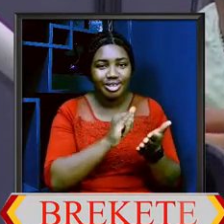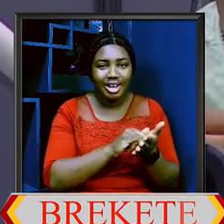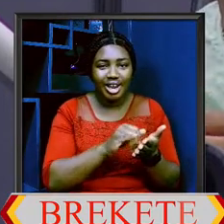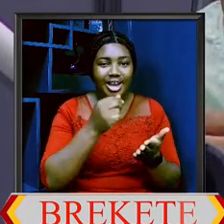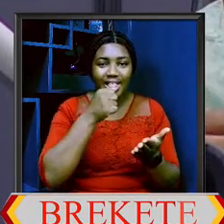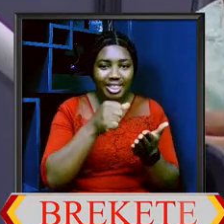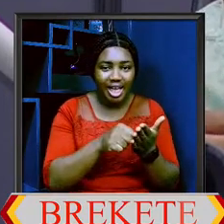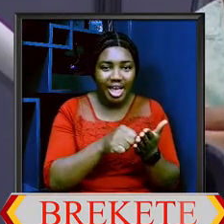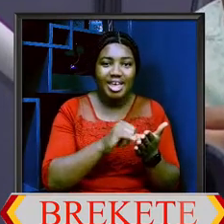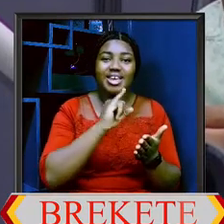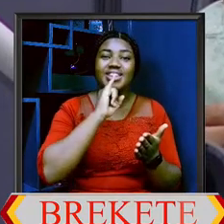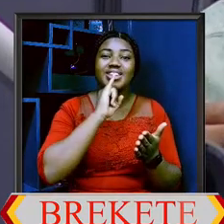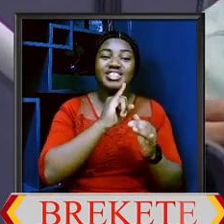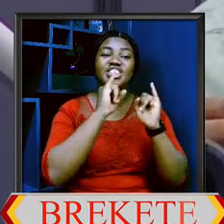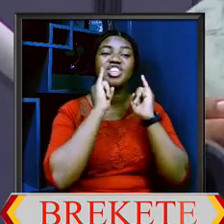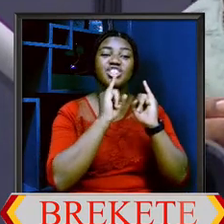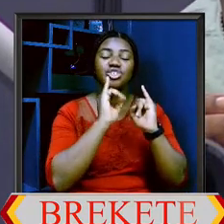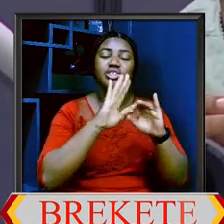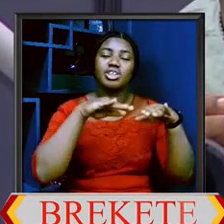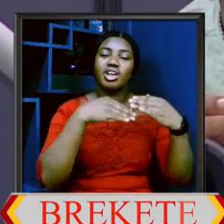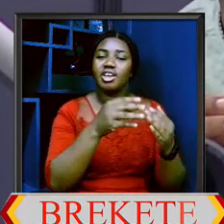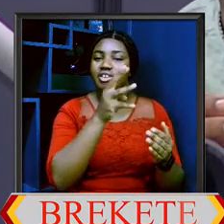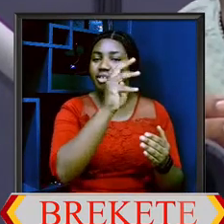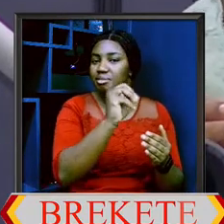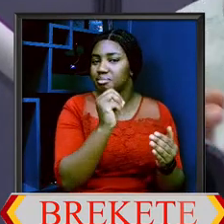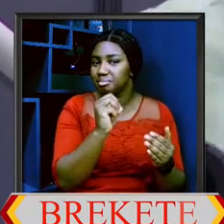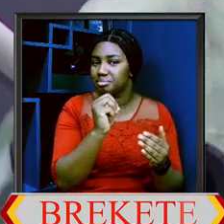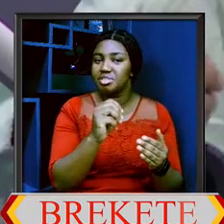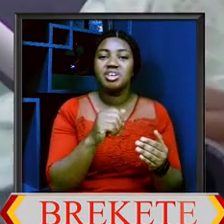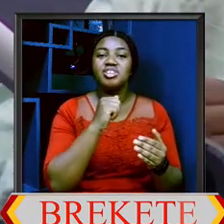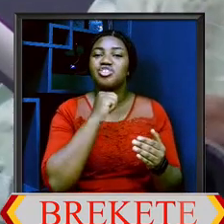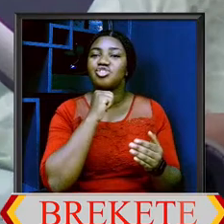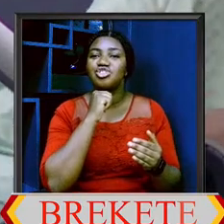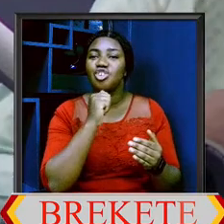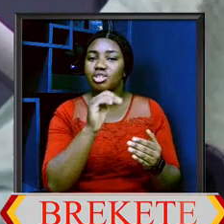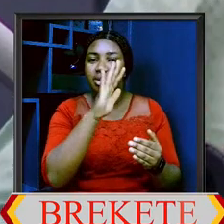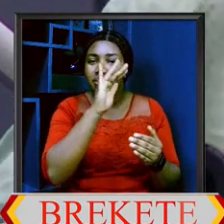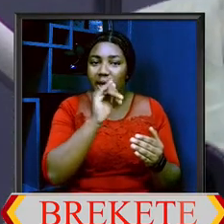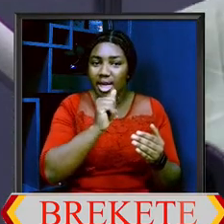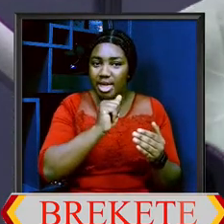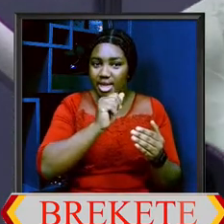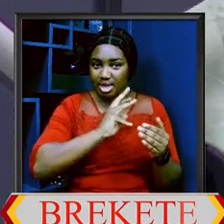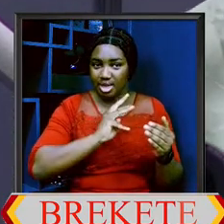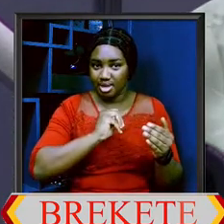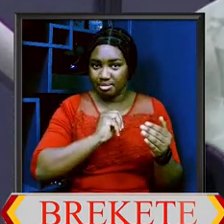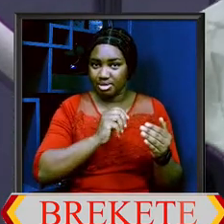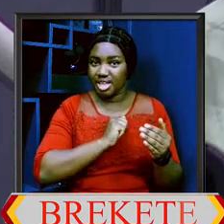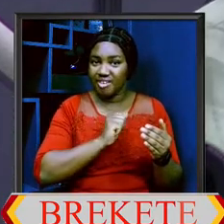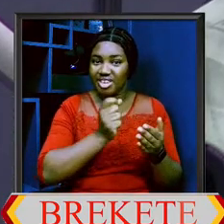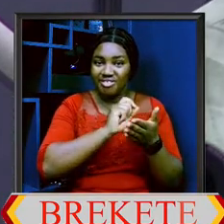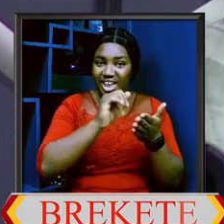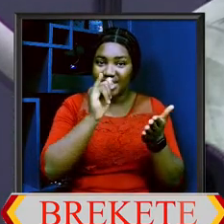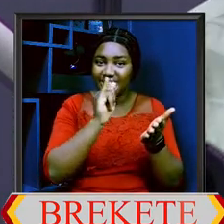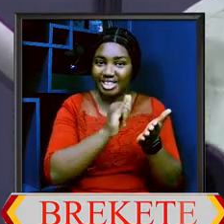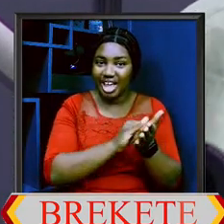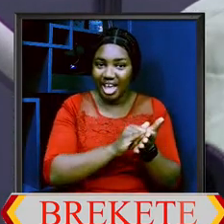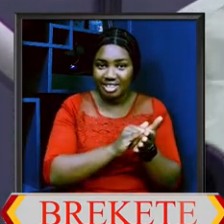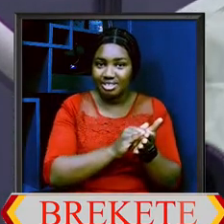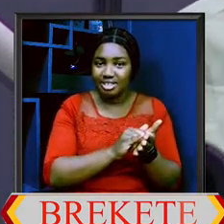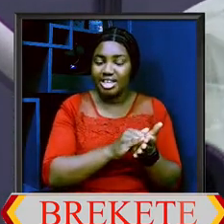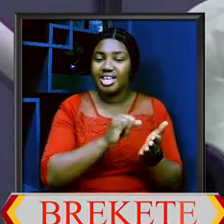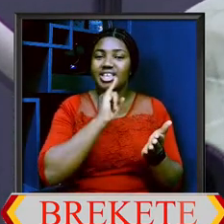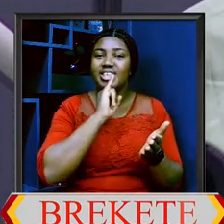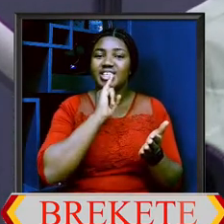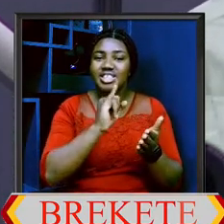letter now instruction they give him give him yes sir no be by himself he write that exoneration yes sir now